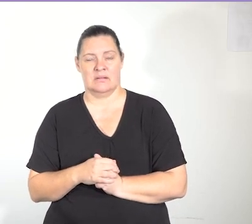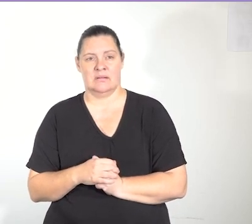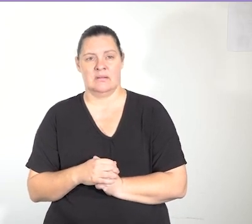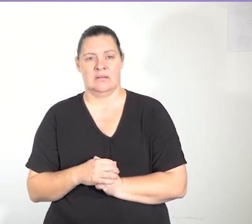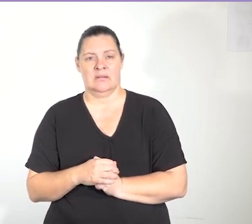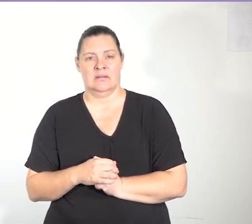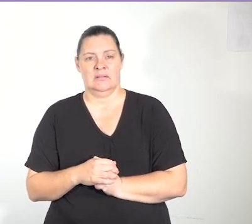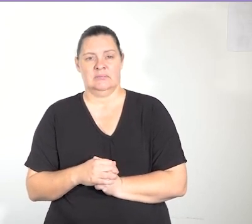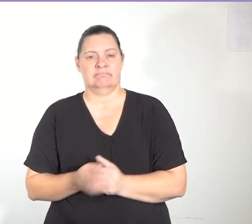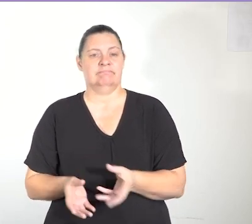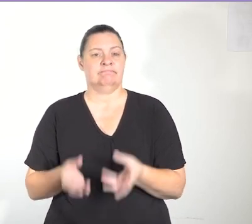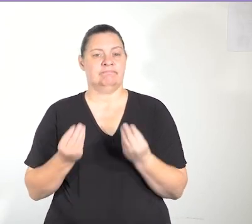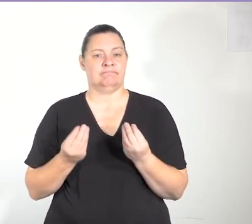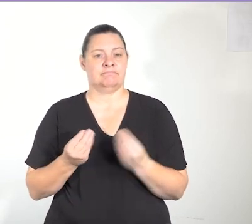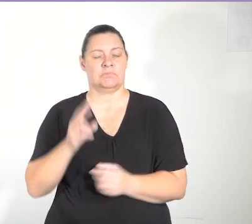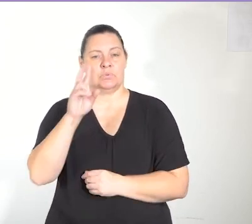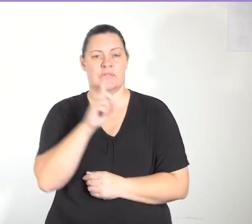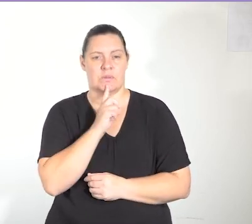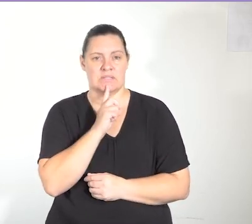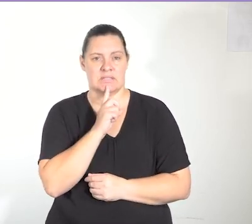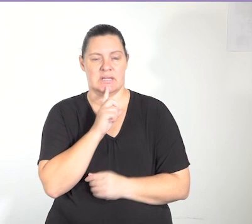those together. That gives us